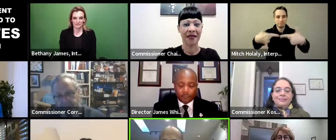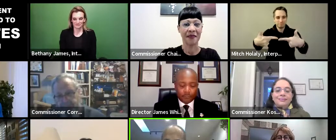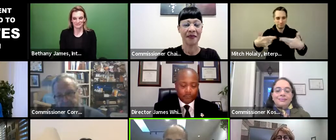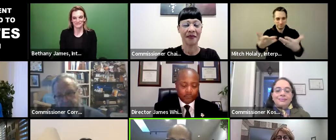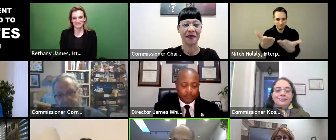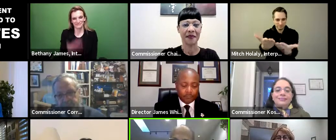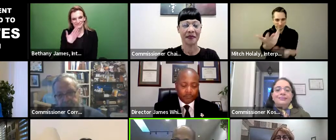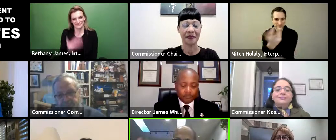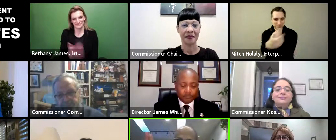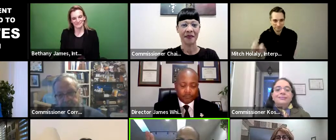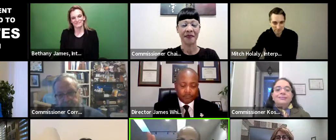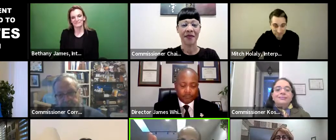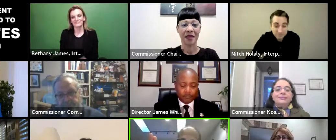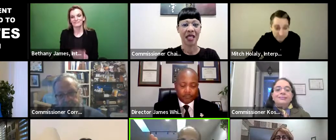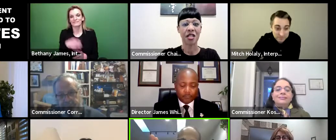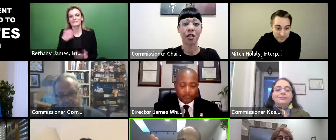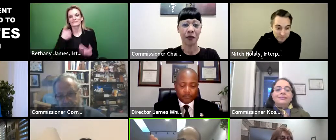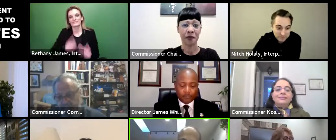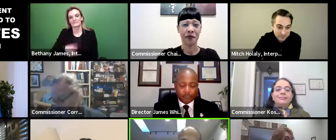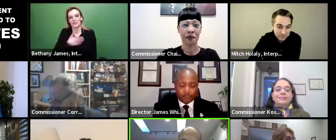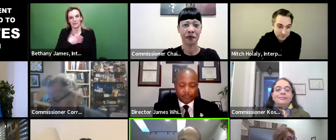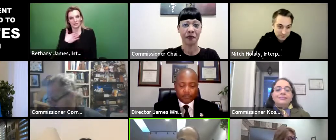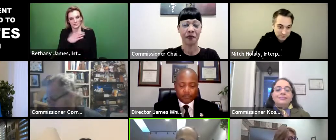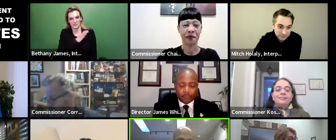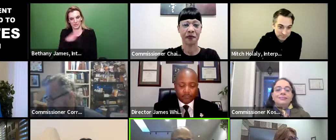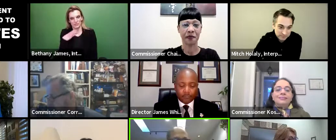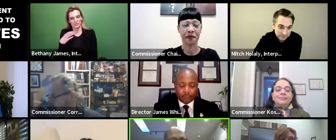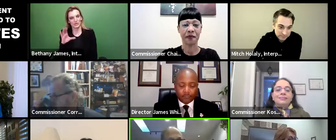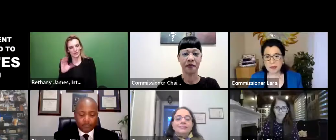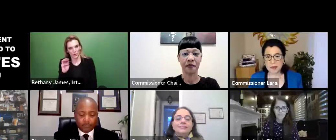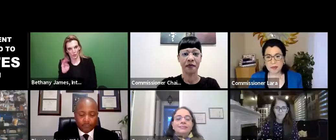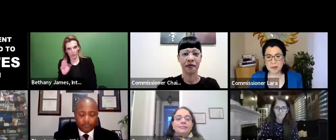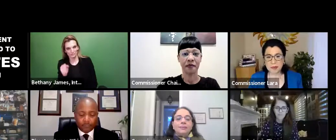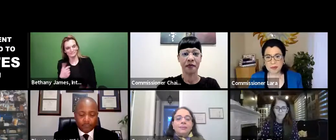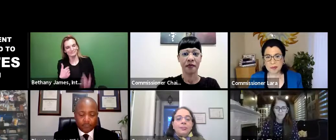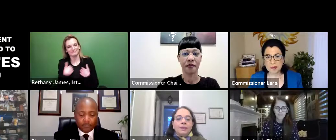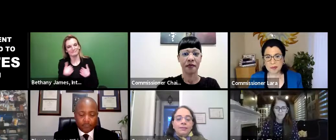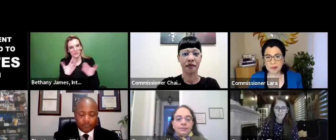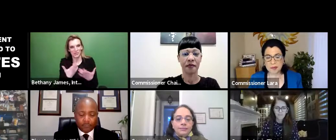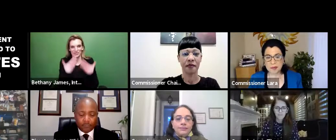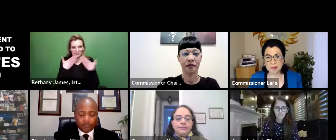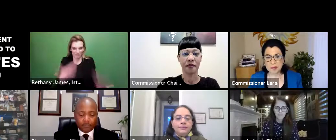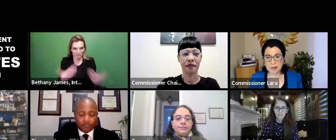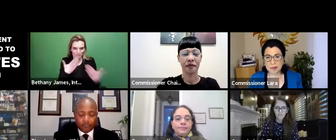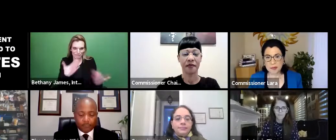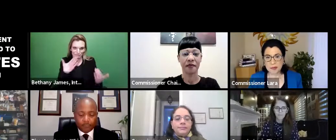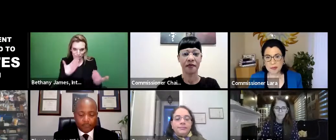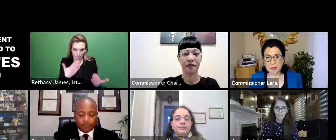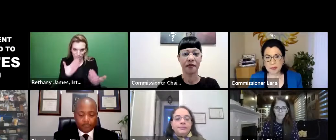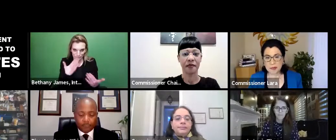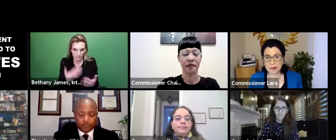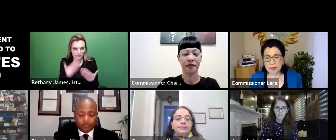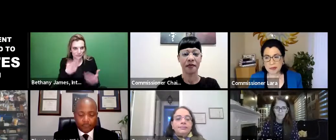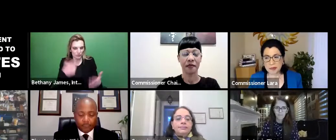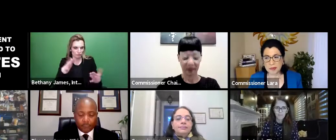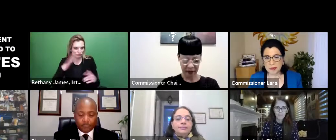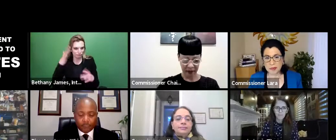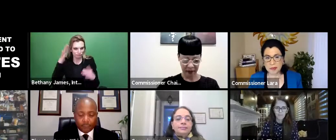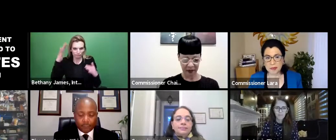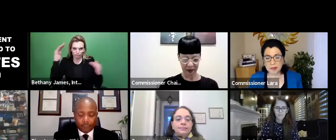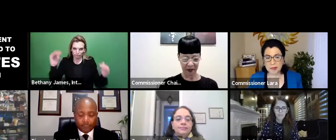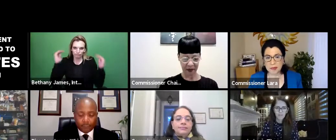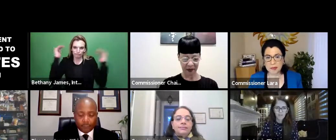Yes, I wanted to, if I may. Yes, sir. Yeah, I wanted to thank her for her exceptional